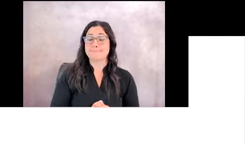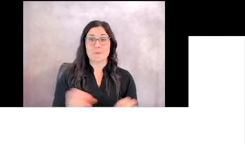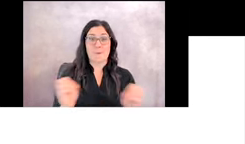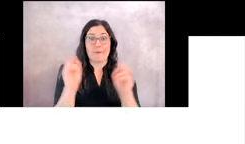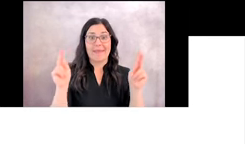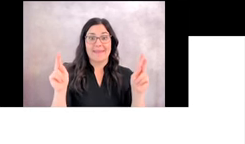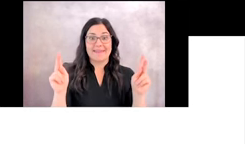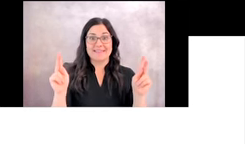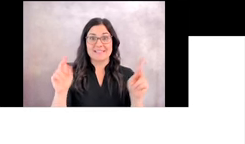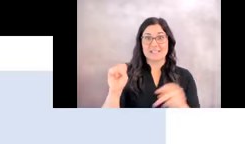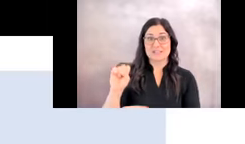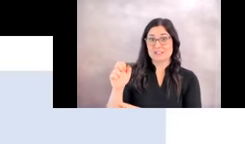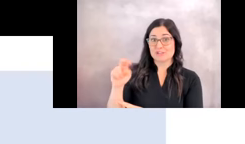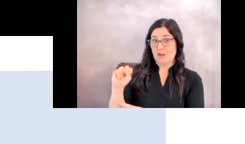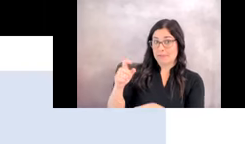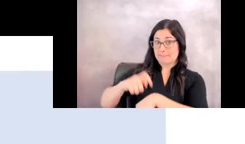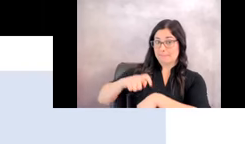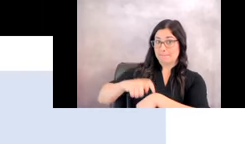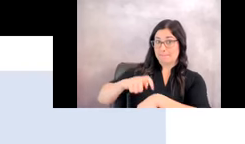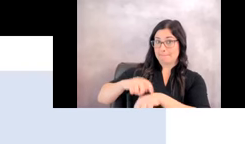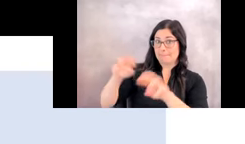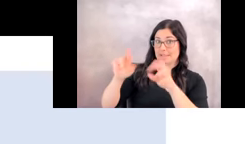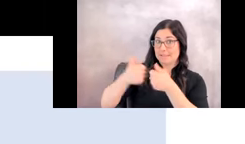Okay, Sean, is it time?